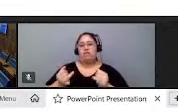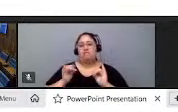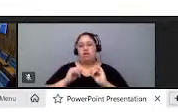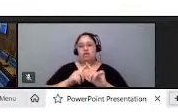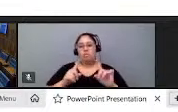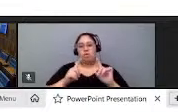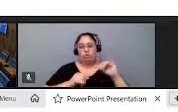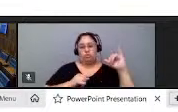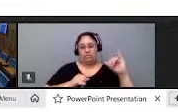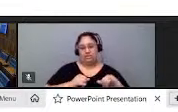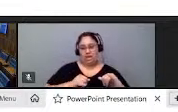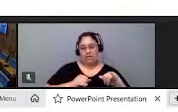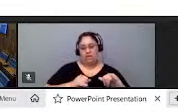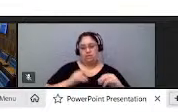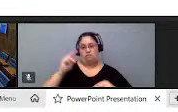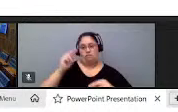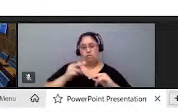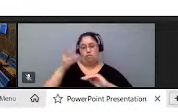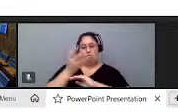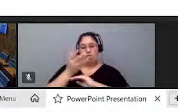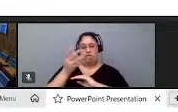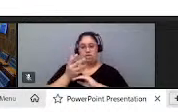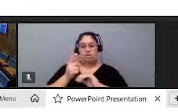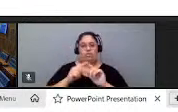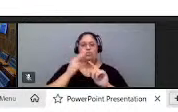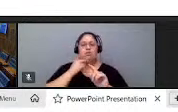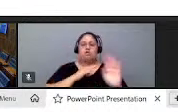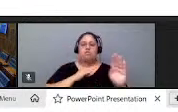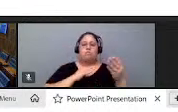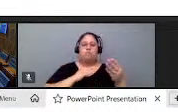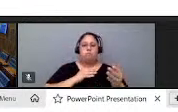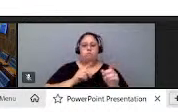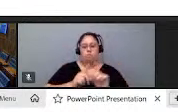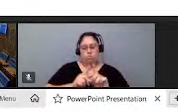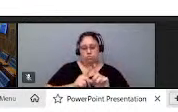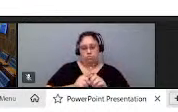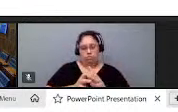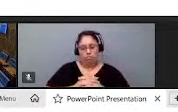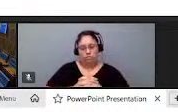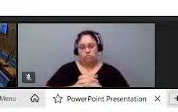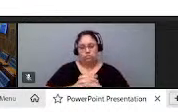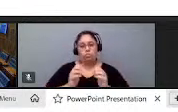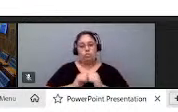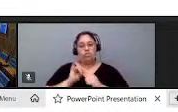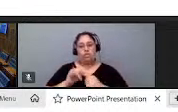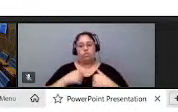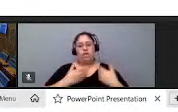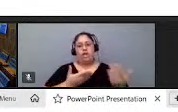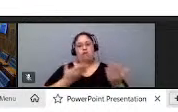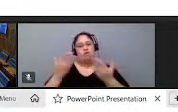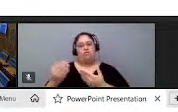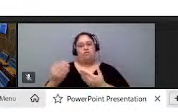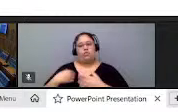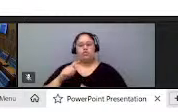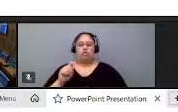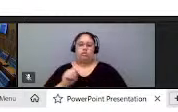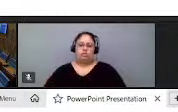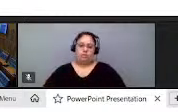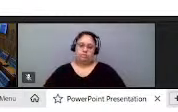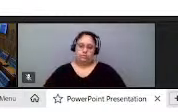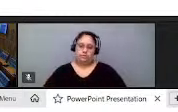you'd like to stay for this briefing in particular be nice to have you around still um but with that we'll hand over to